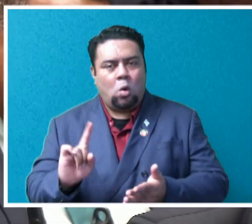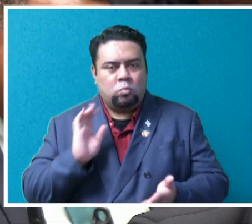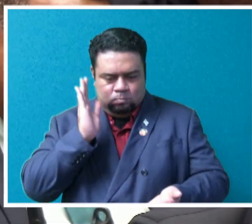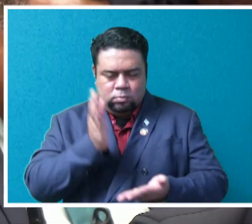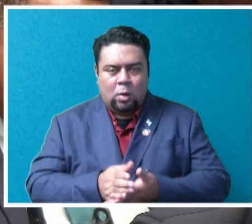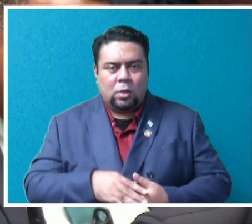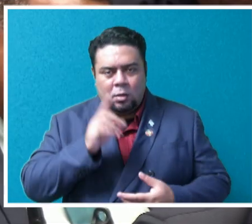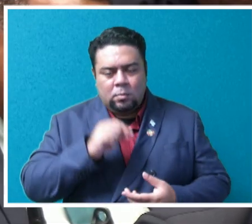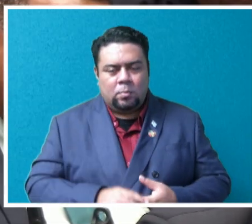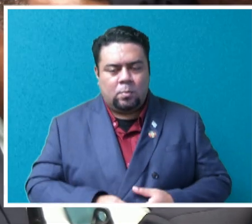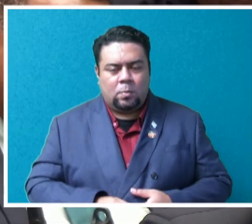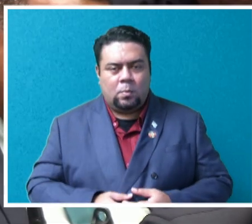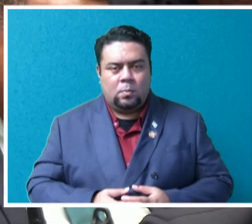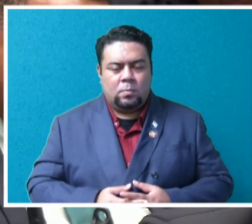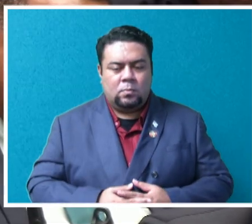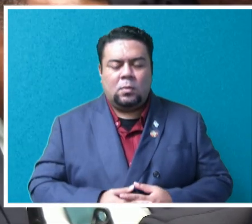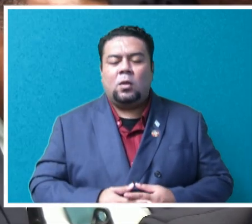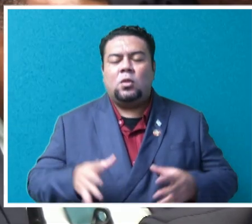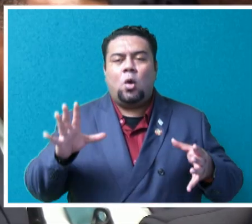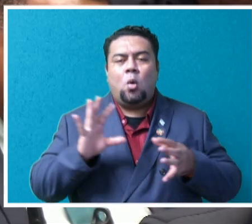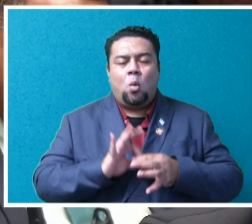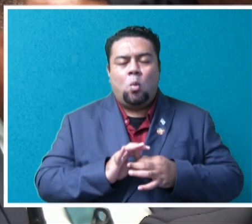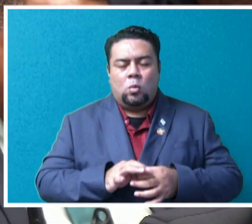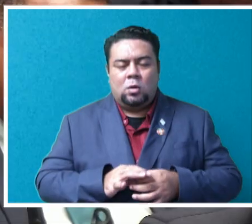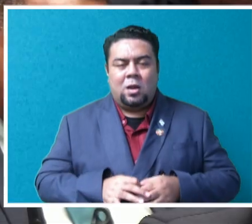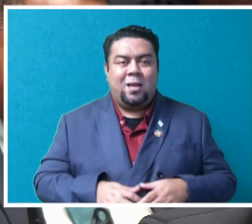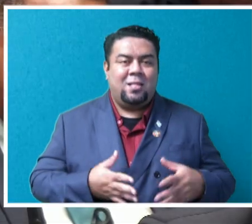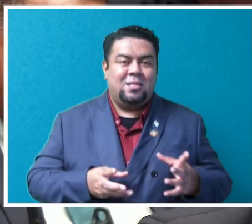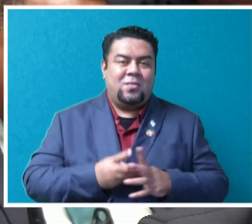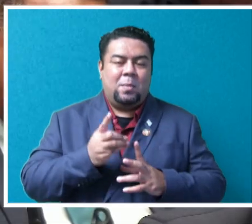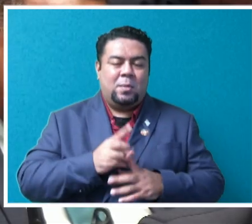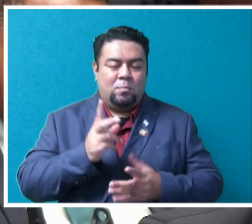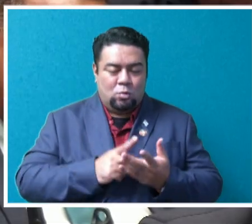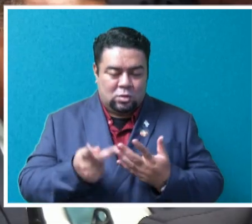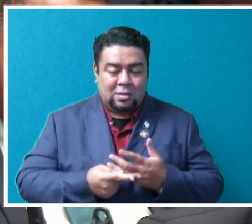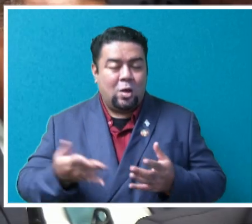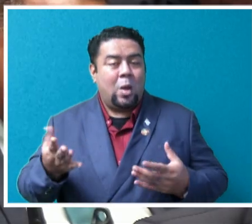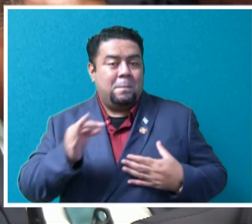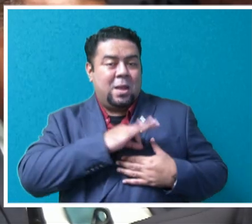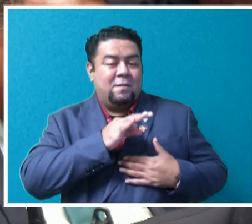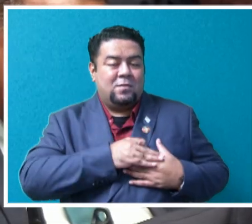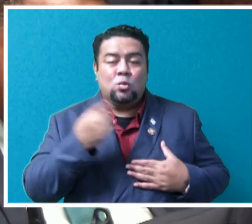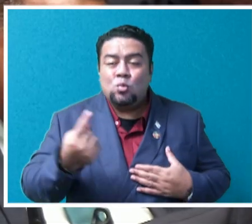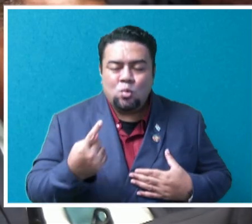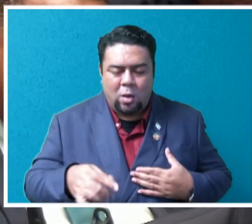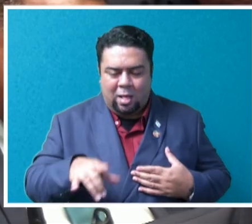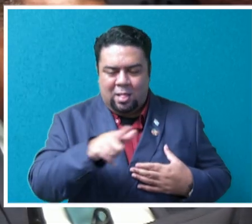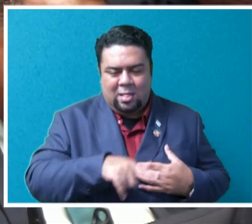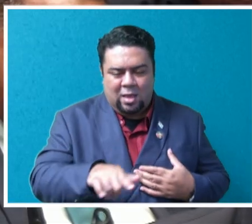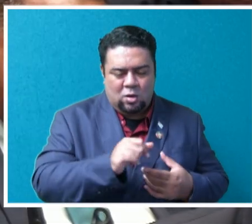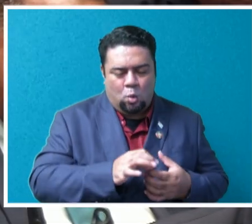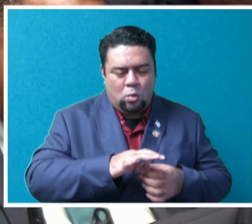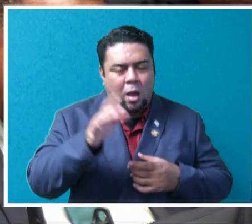projects on their own resources, ensuring that landowners benefit from the value created through